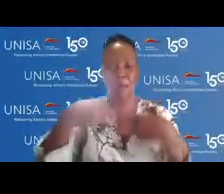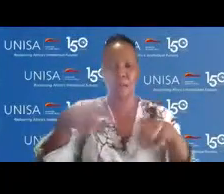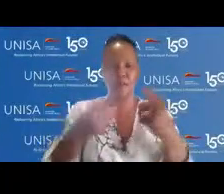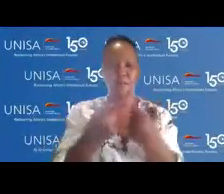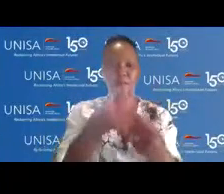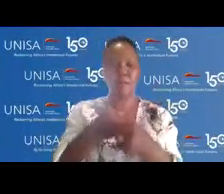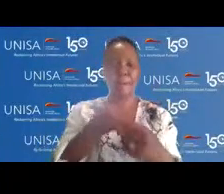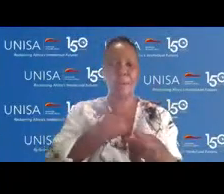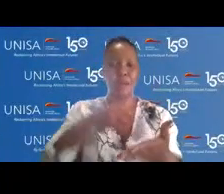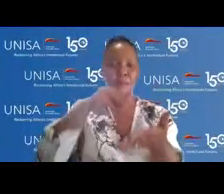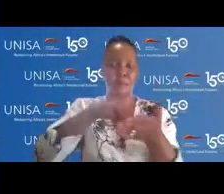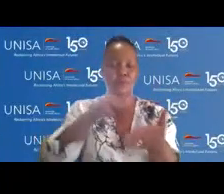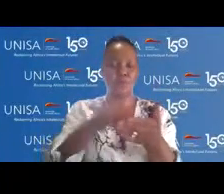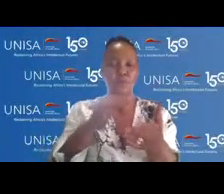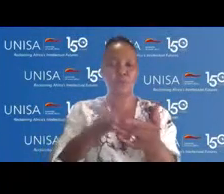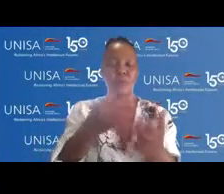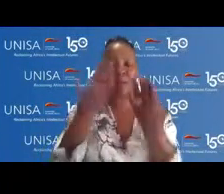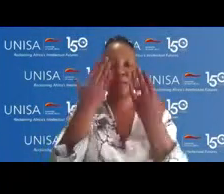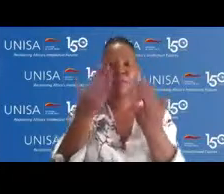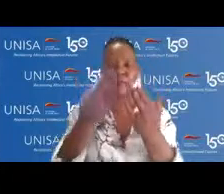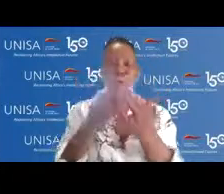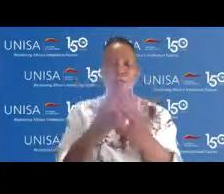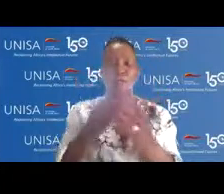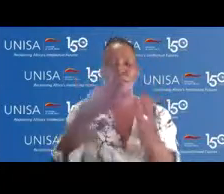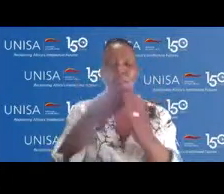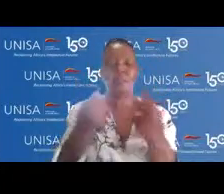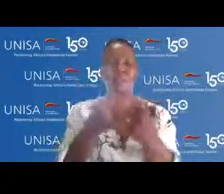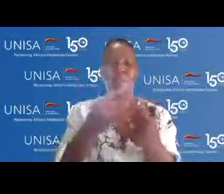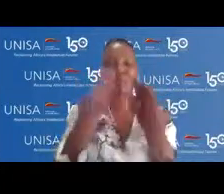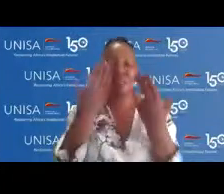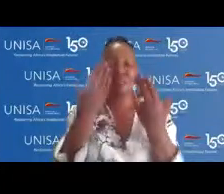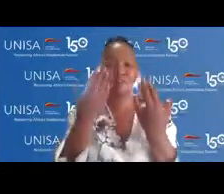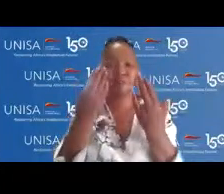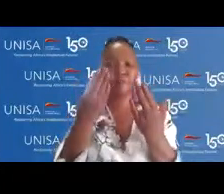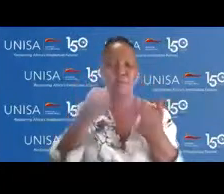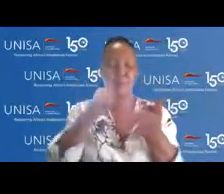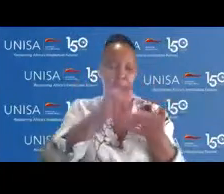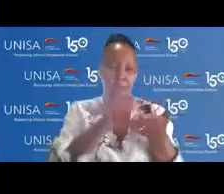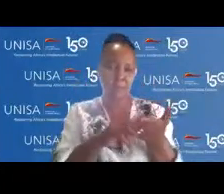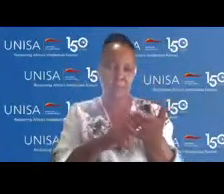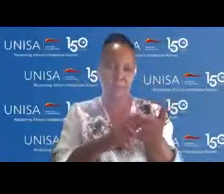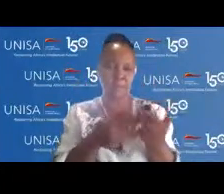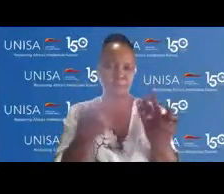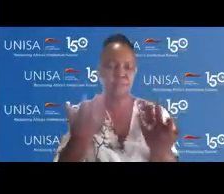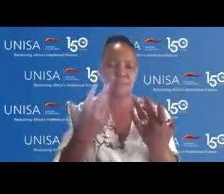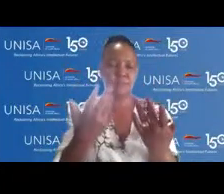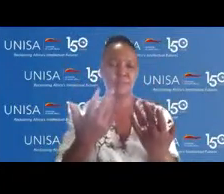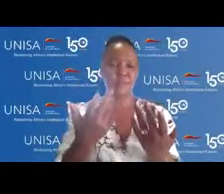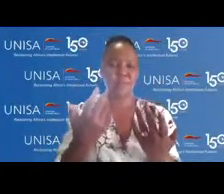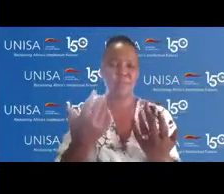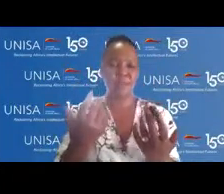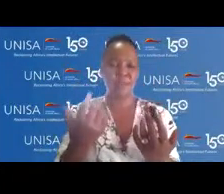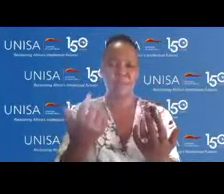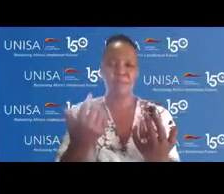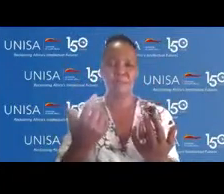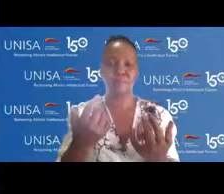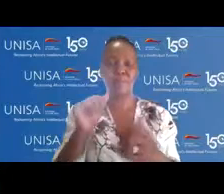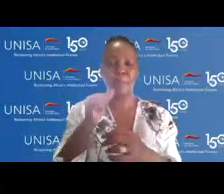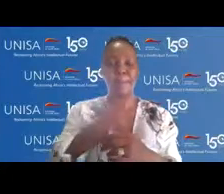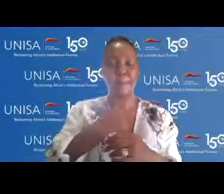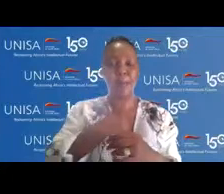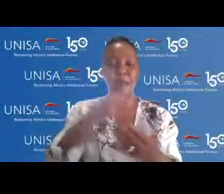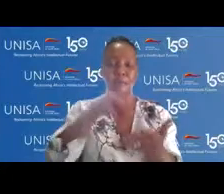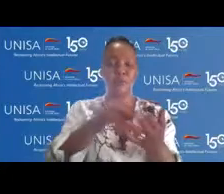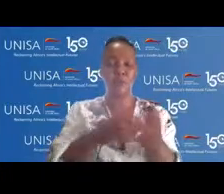studying. And now they're coming straight to the app for me. So now I can actually see, which I haven't read, by the way. Yes, my modules, learning management